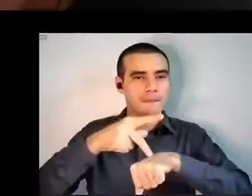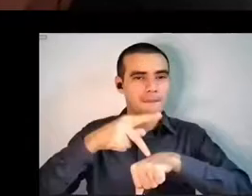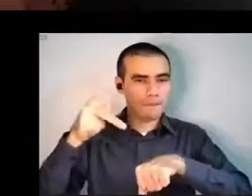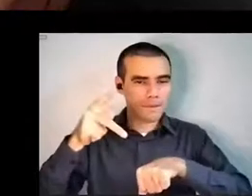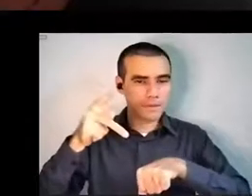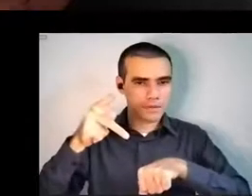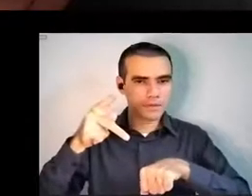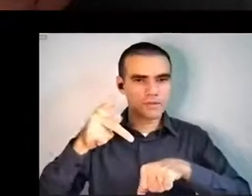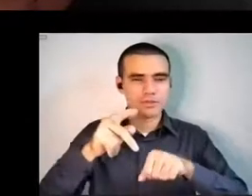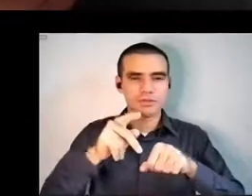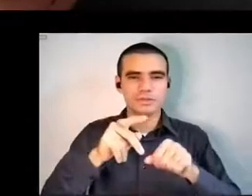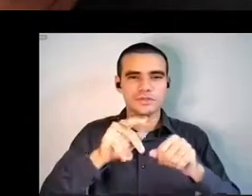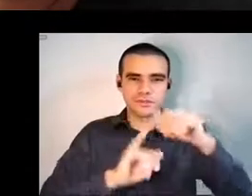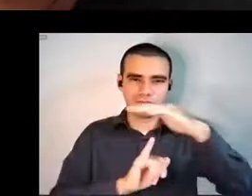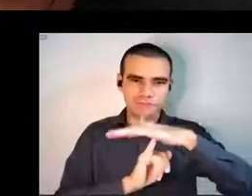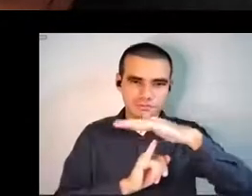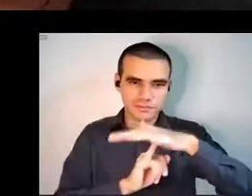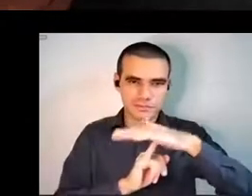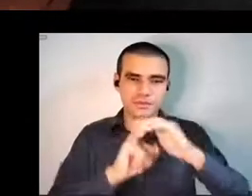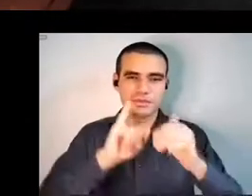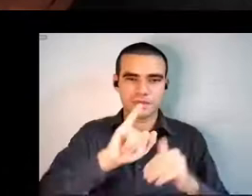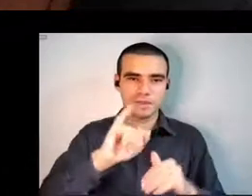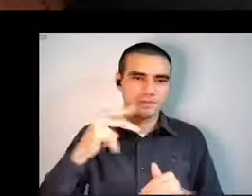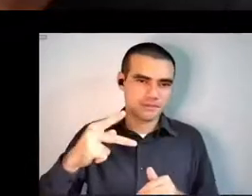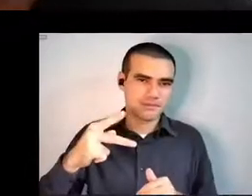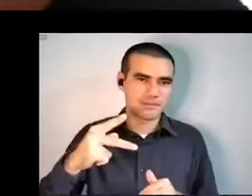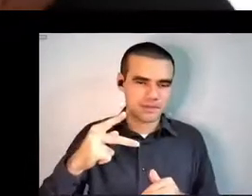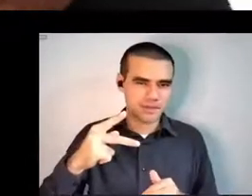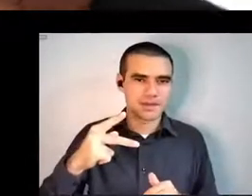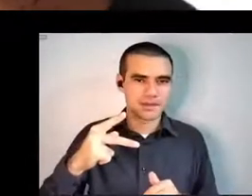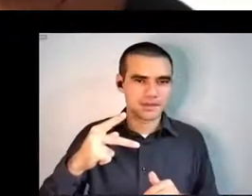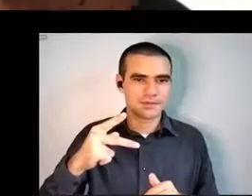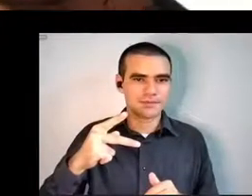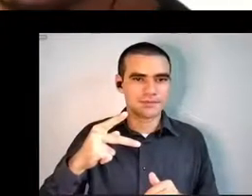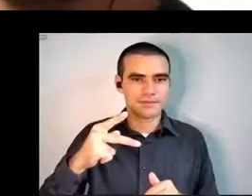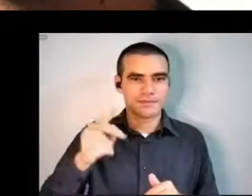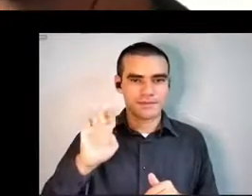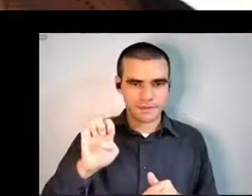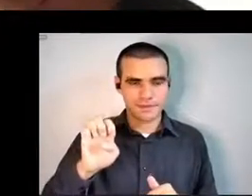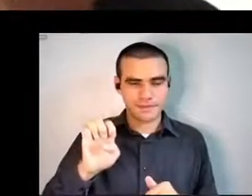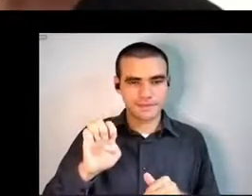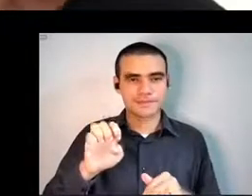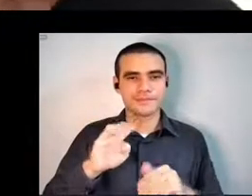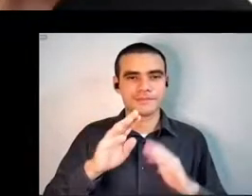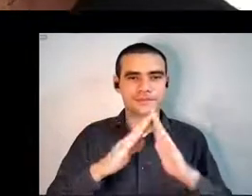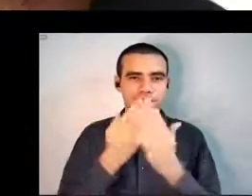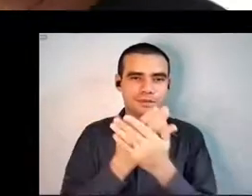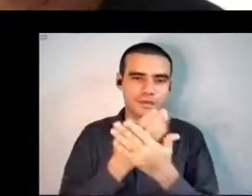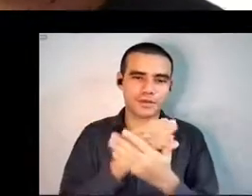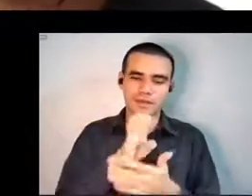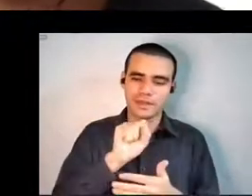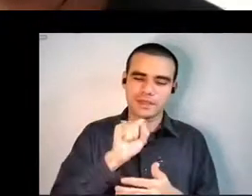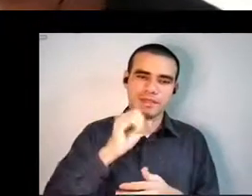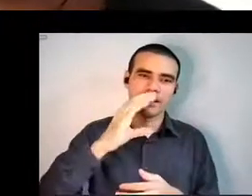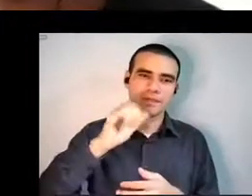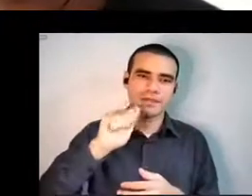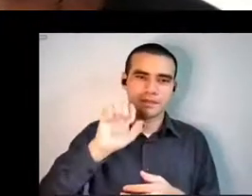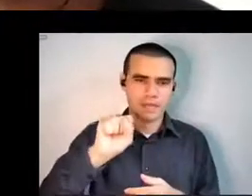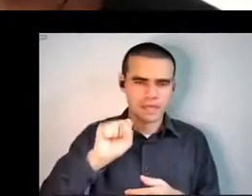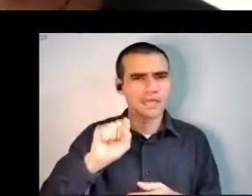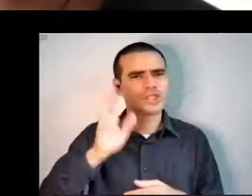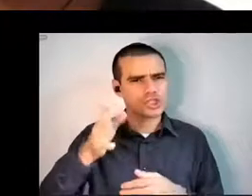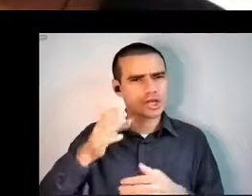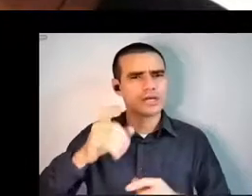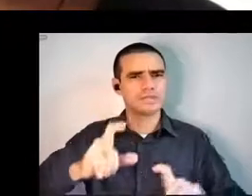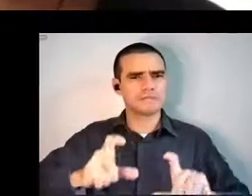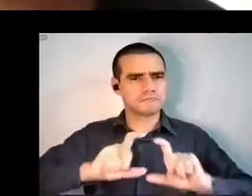postgraduate studies of ecological research in IP. And the school is also known as ESCA. Claudio Padua